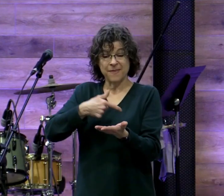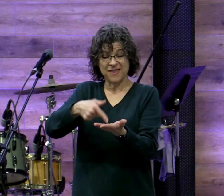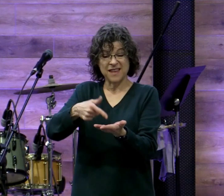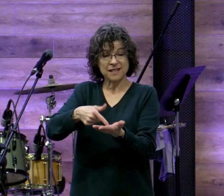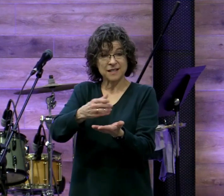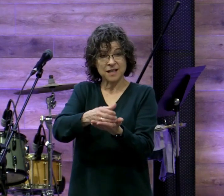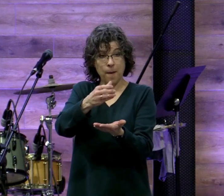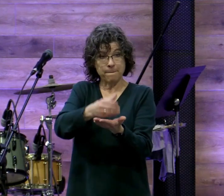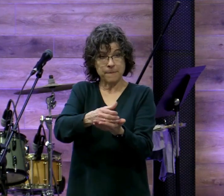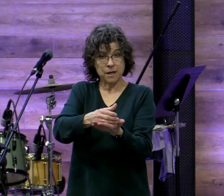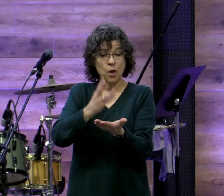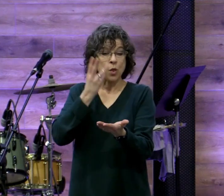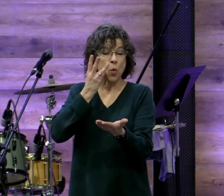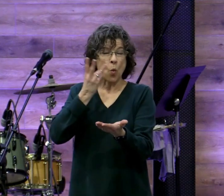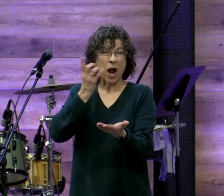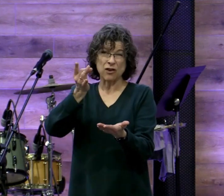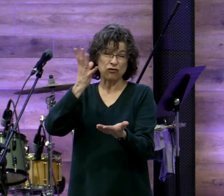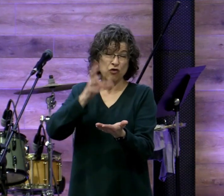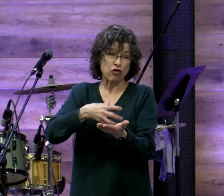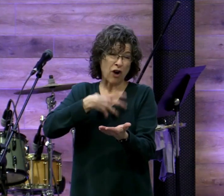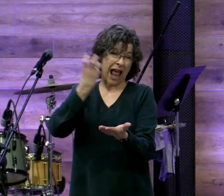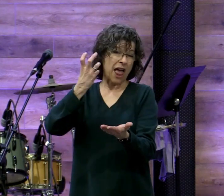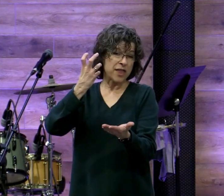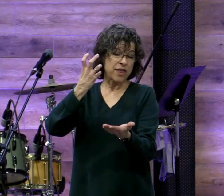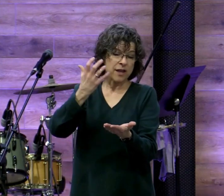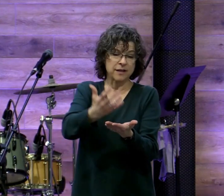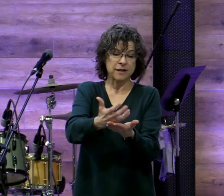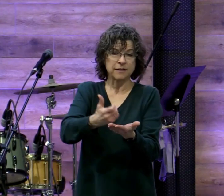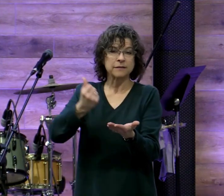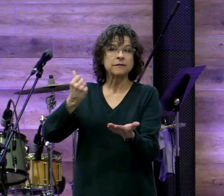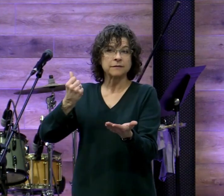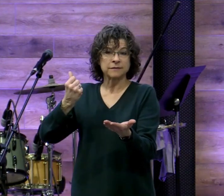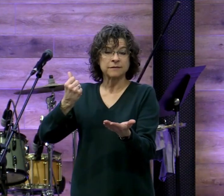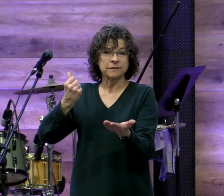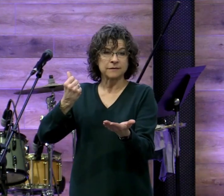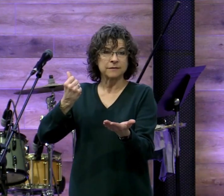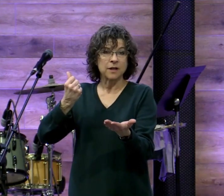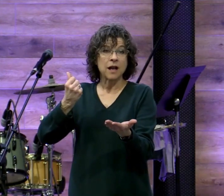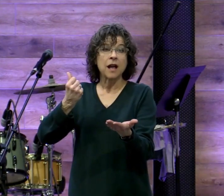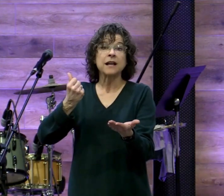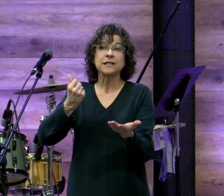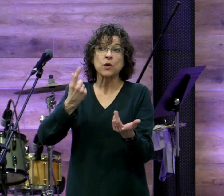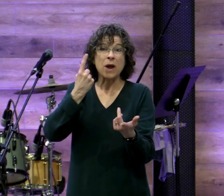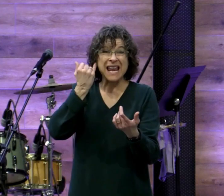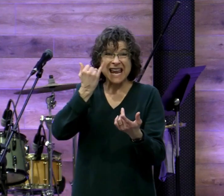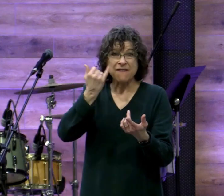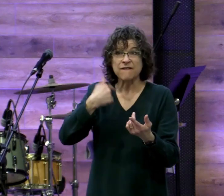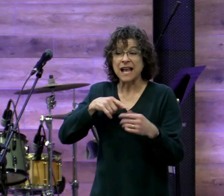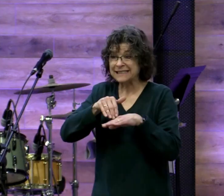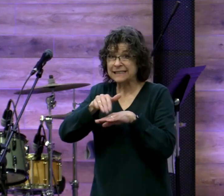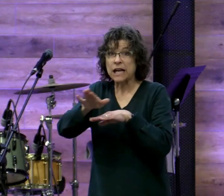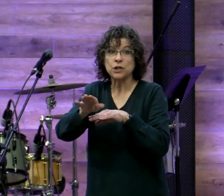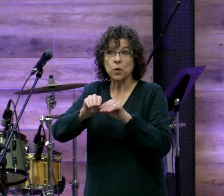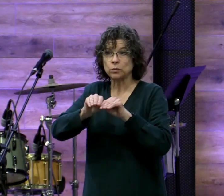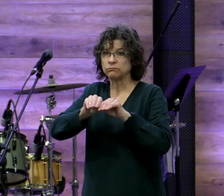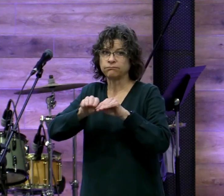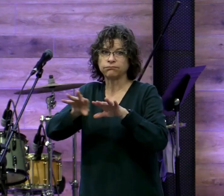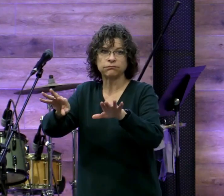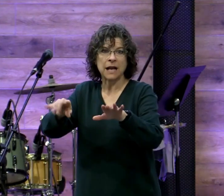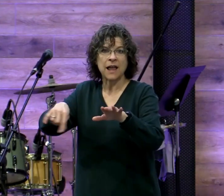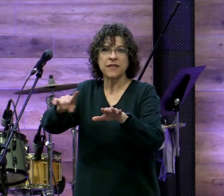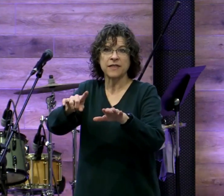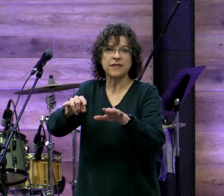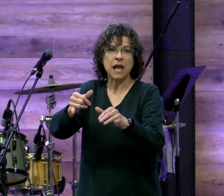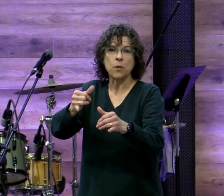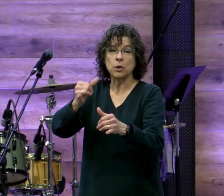wrath and make all the nations to whom I send you drink it. So this isn't just for his people. This is for all the people now. They shall drink and